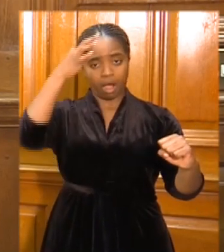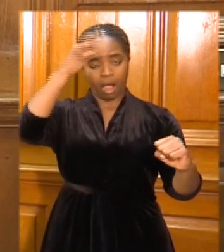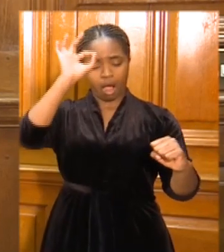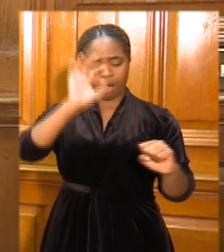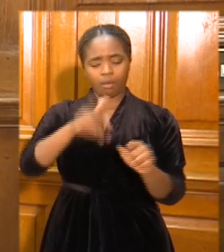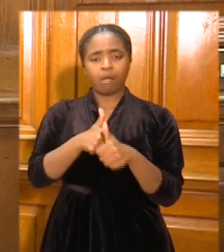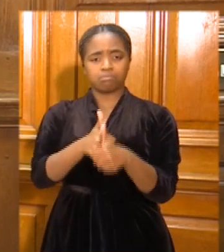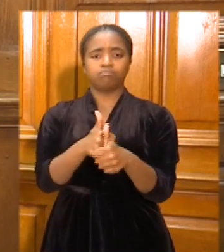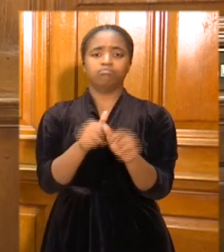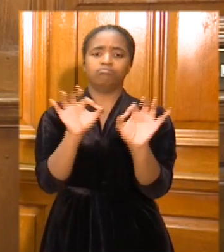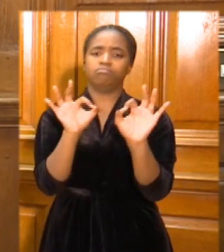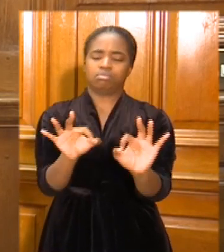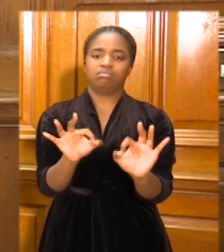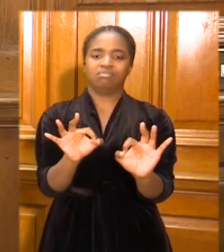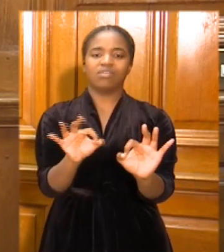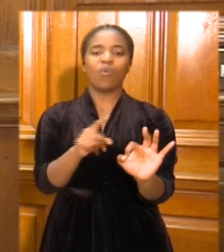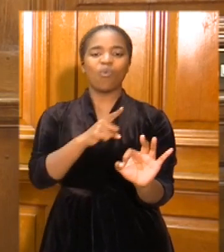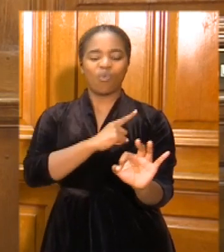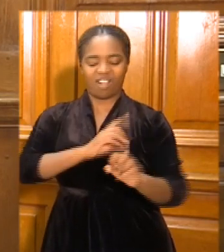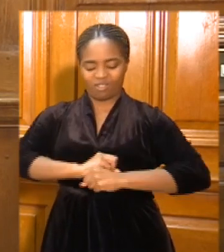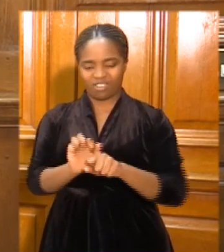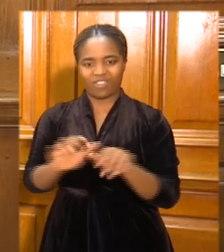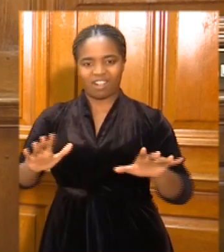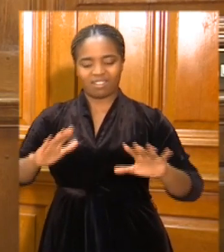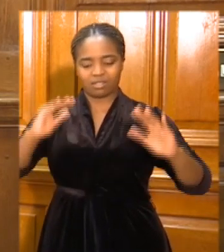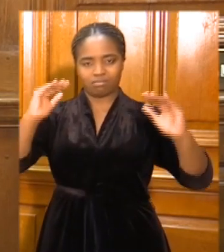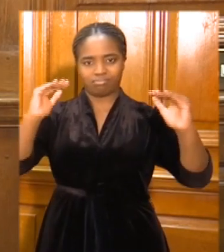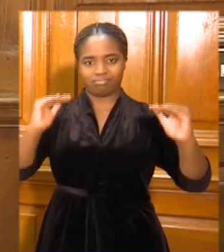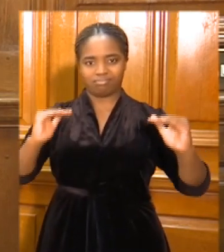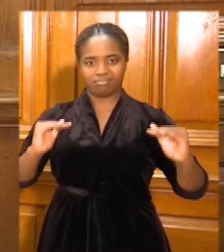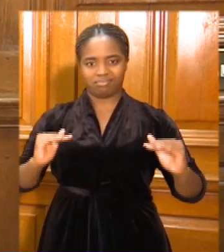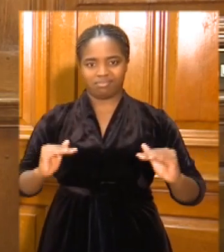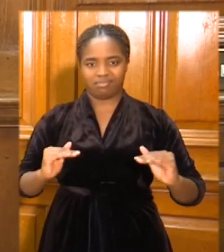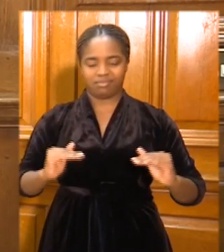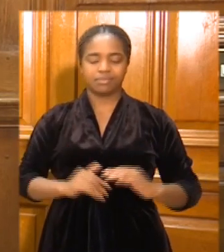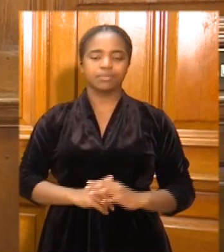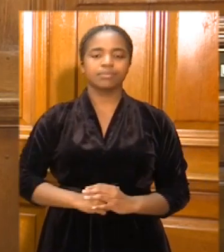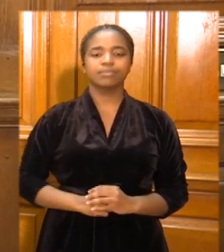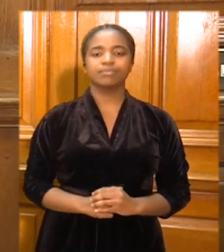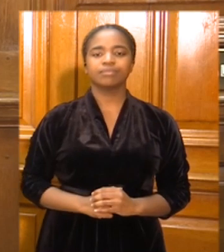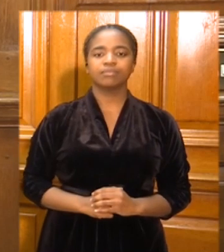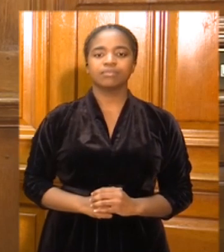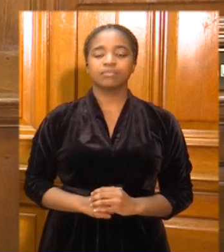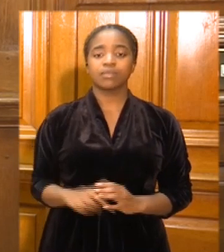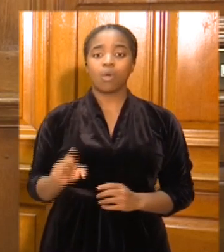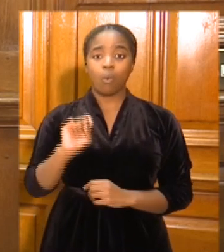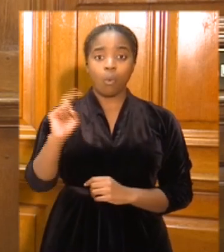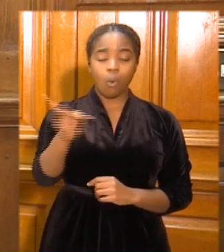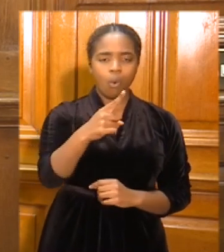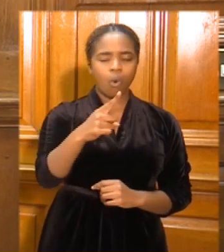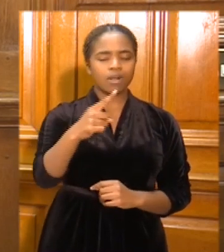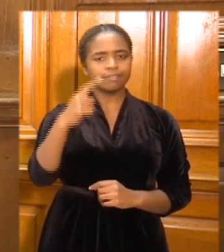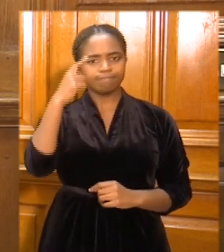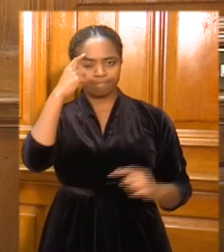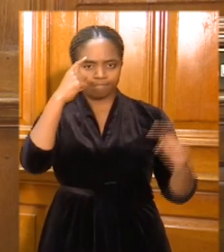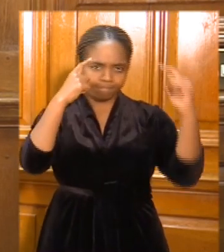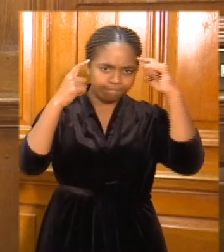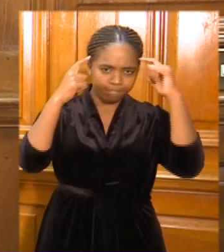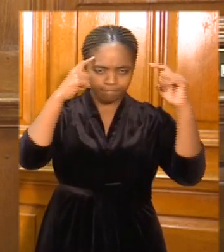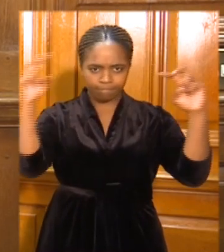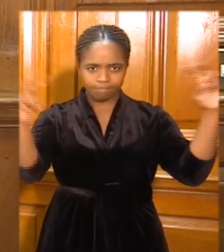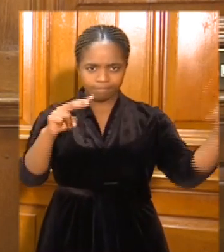and decisively to slow the spread of the virus. They are all united in their insistence